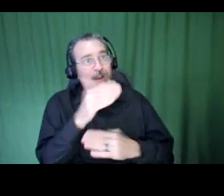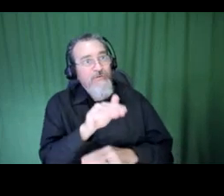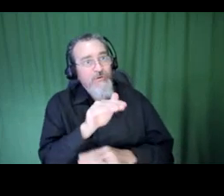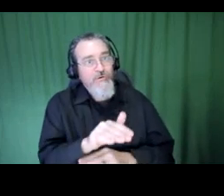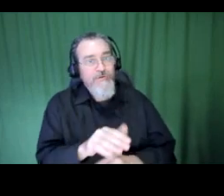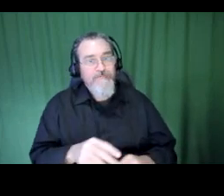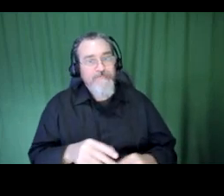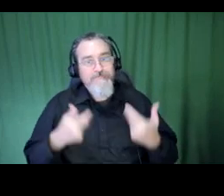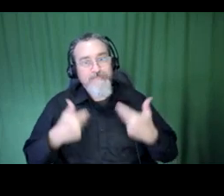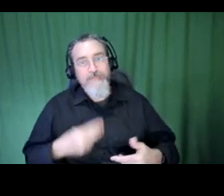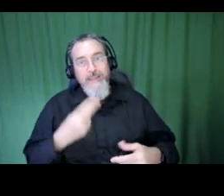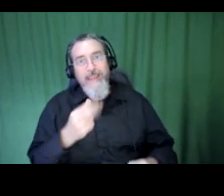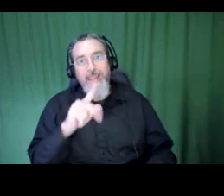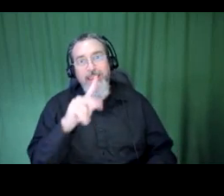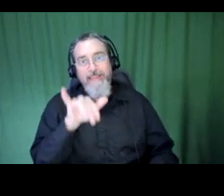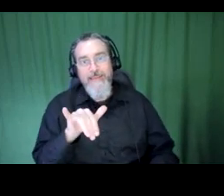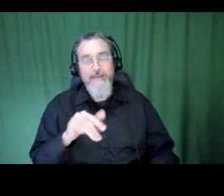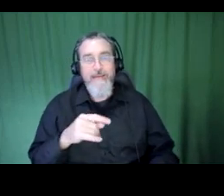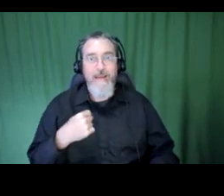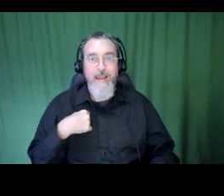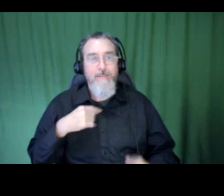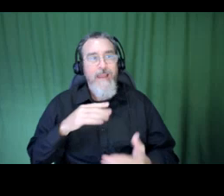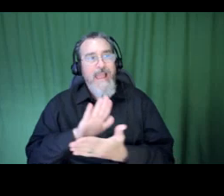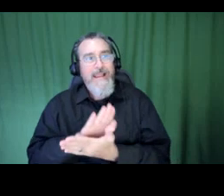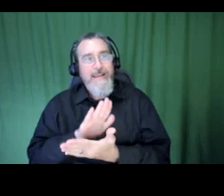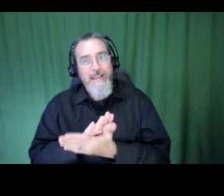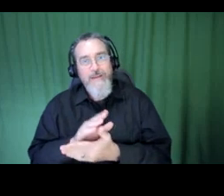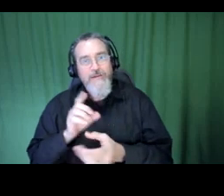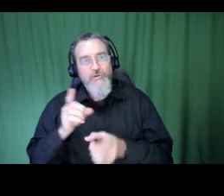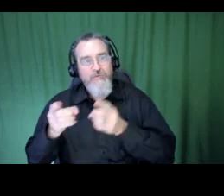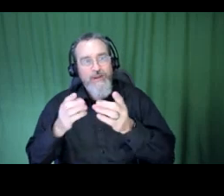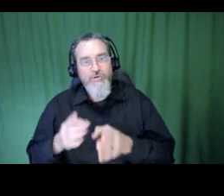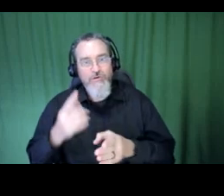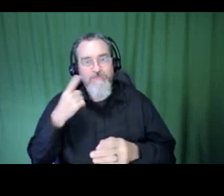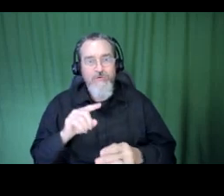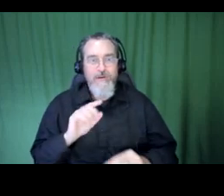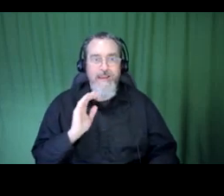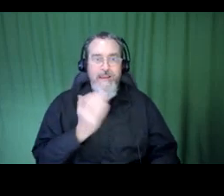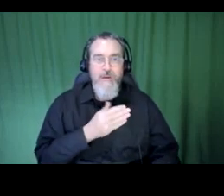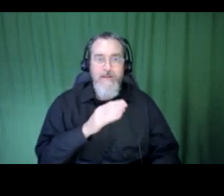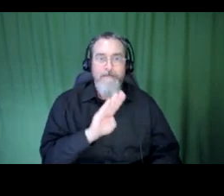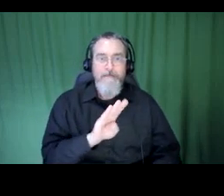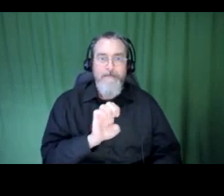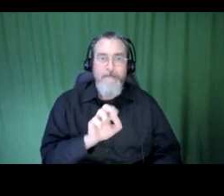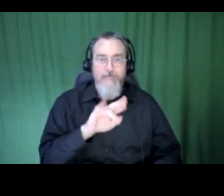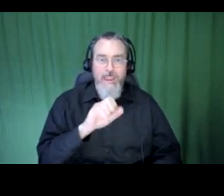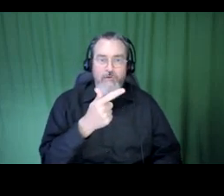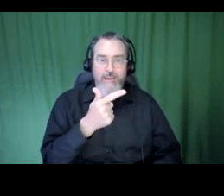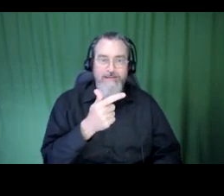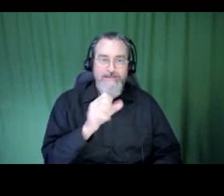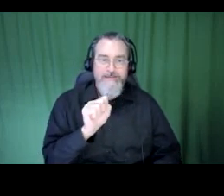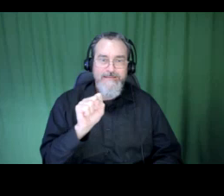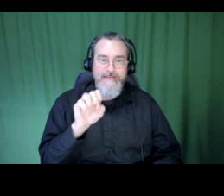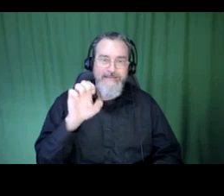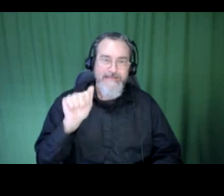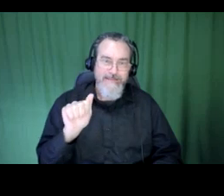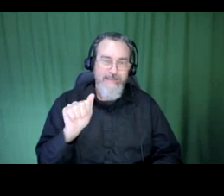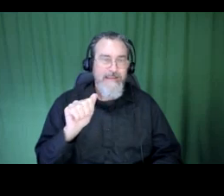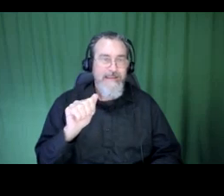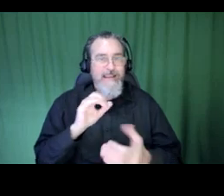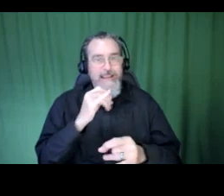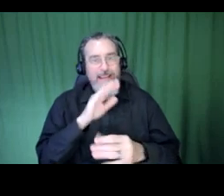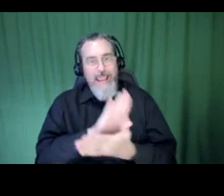Haley Edmondson. I am the academic director of the Bering Sea campus, the education department for the Aleut community of St. Paul Island. I'm a born and